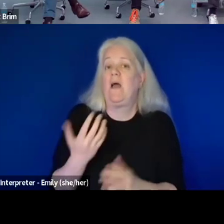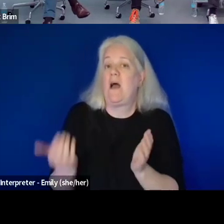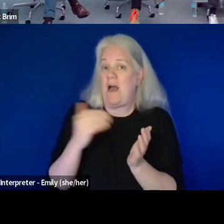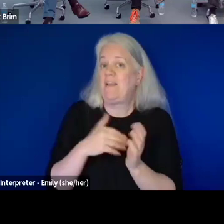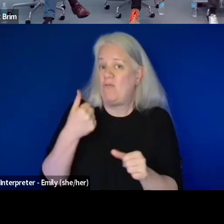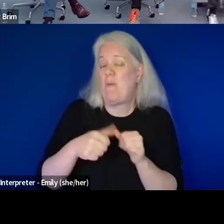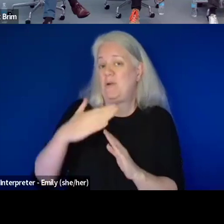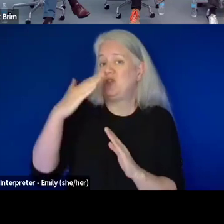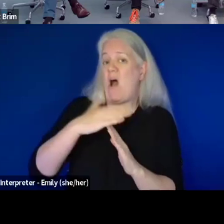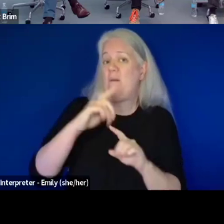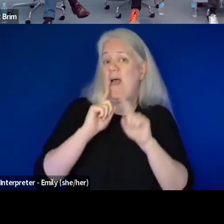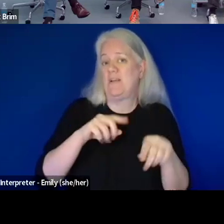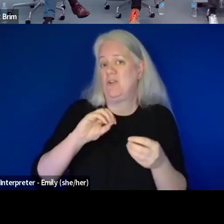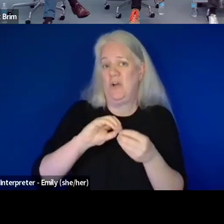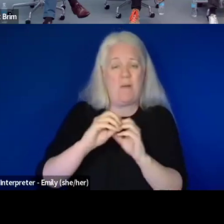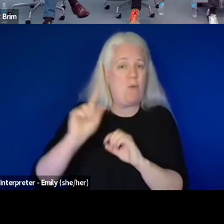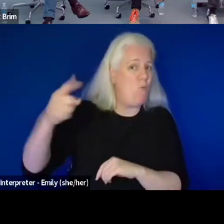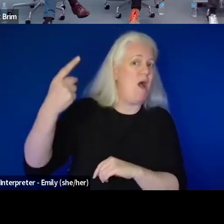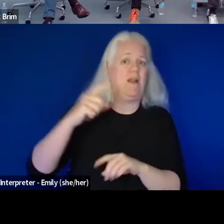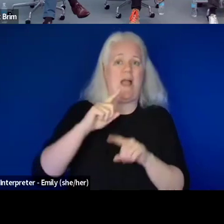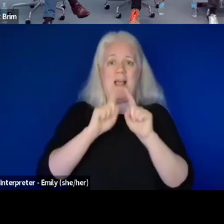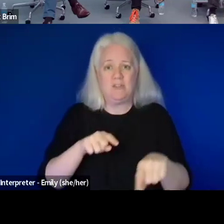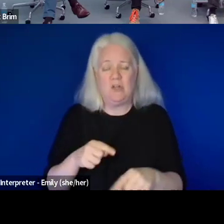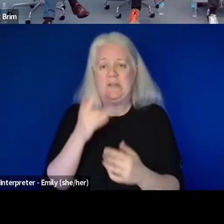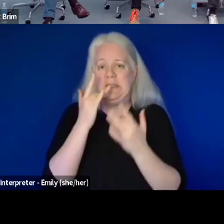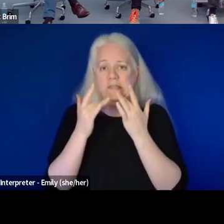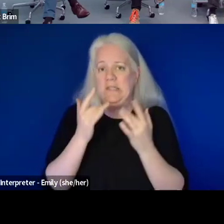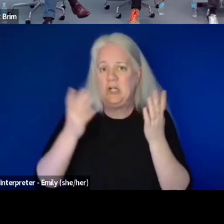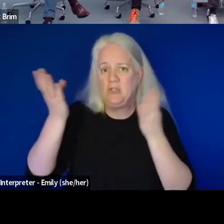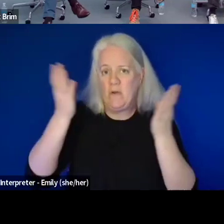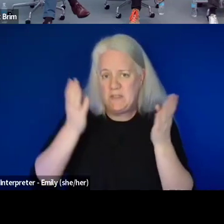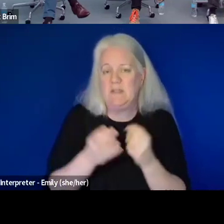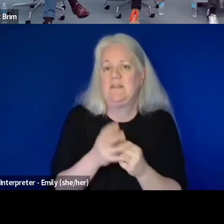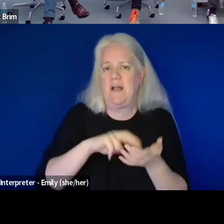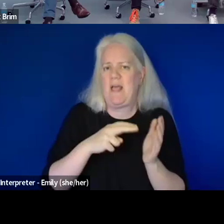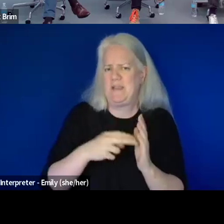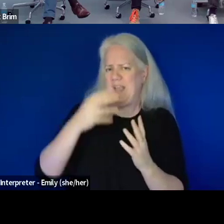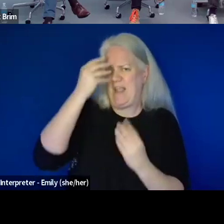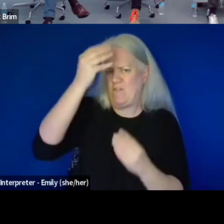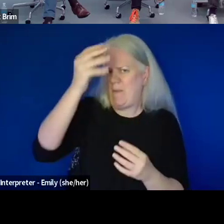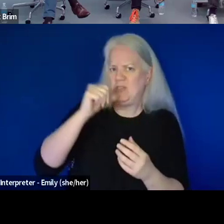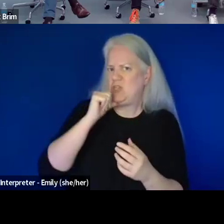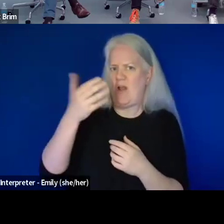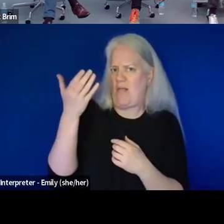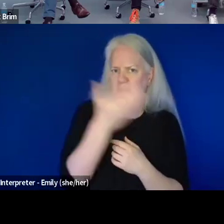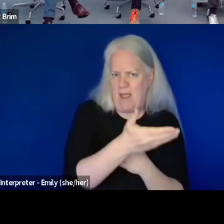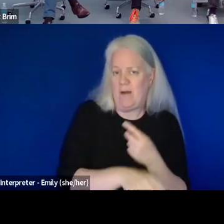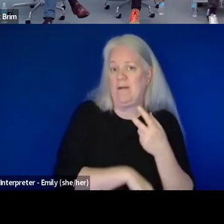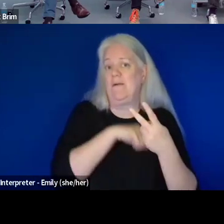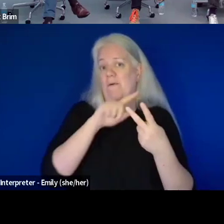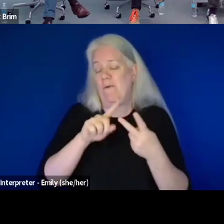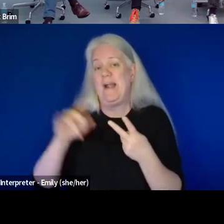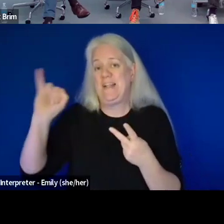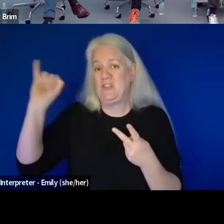lack of or limited promotions of services offered. So it's an information problem. Lack of or limited